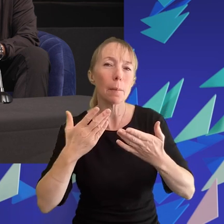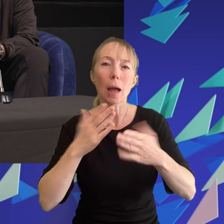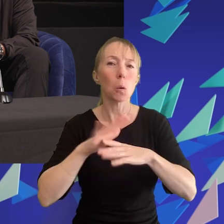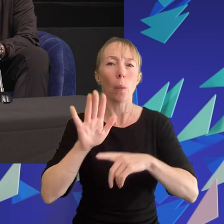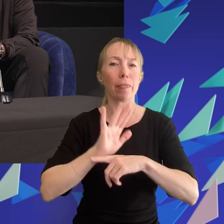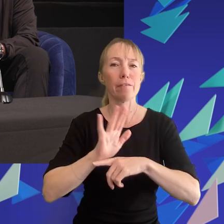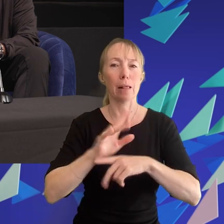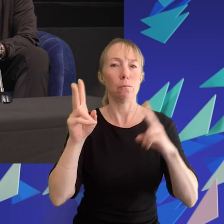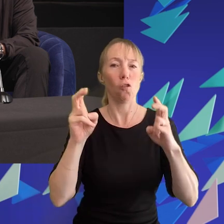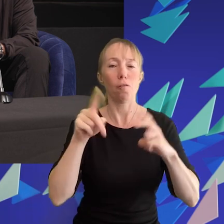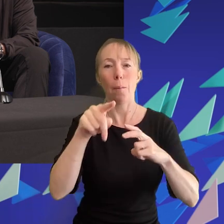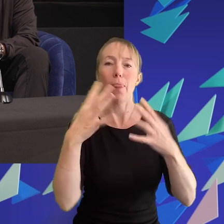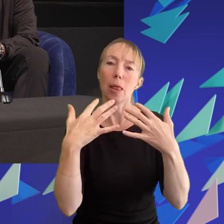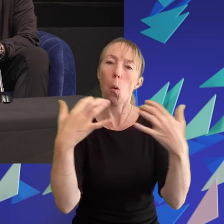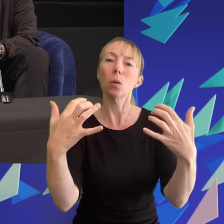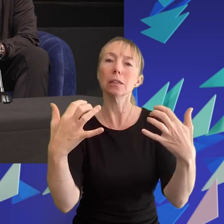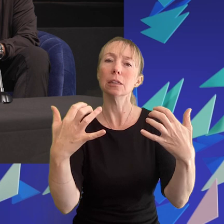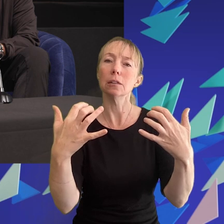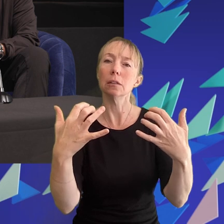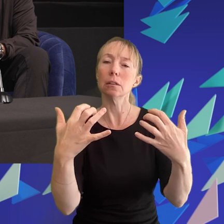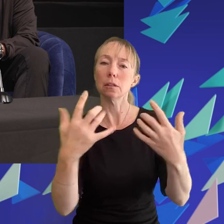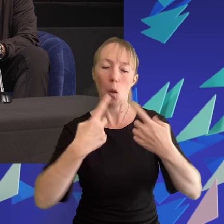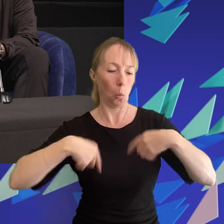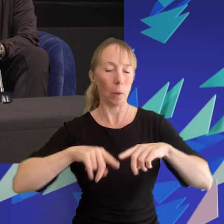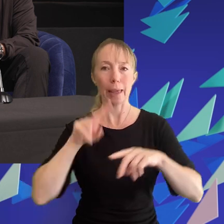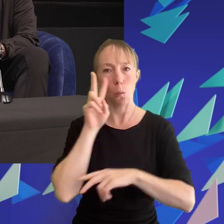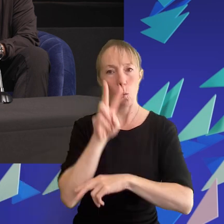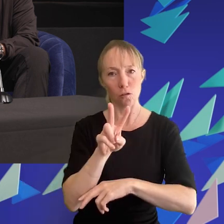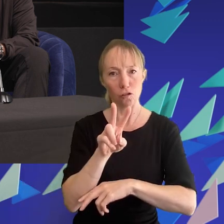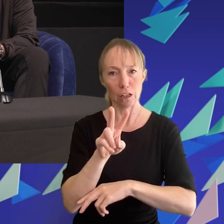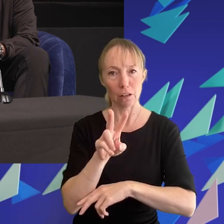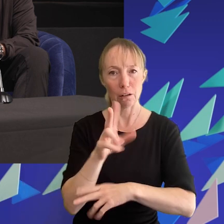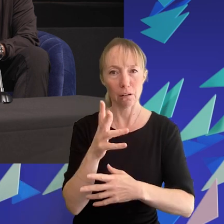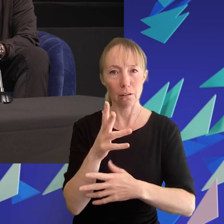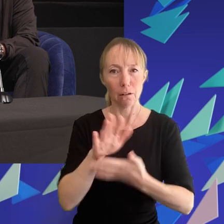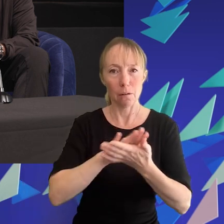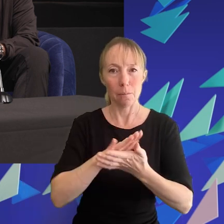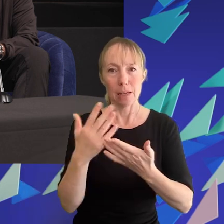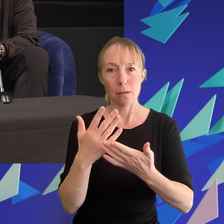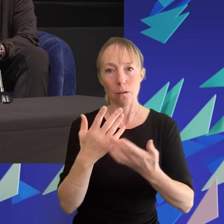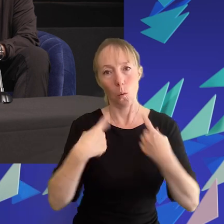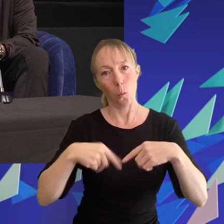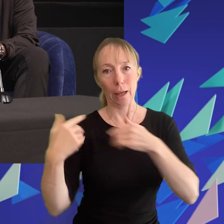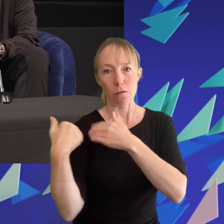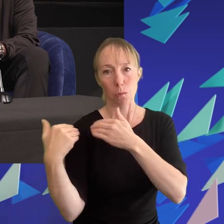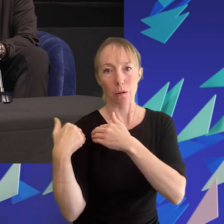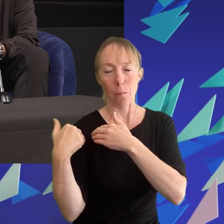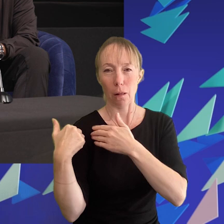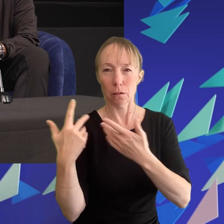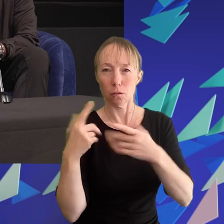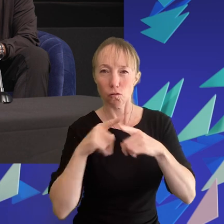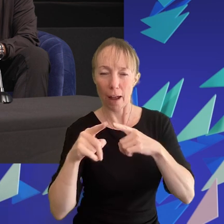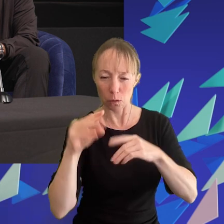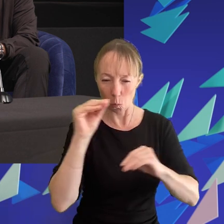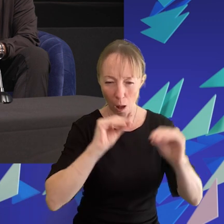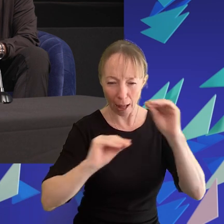itself, the genre is not that, but we as a viewer watching that film, it's on us to kind of piece it